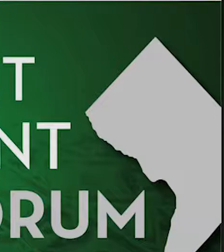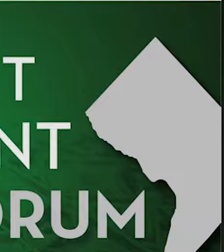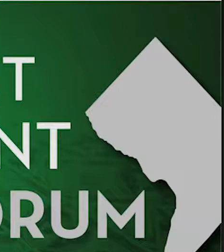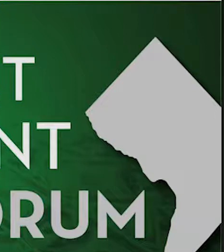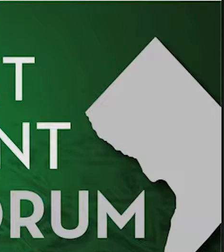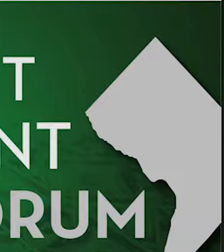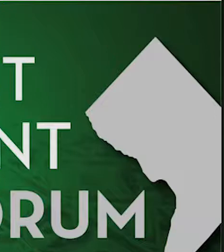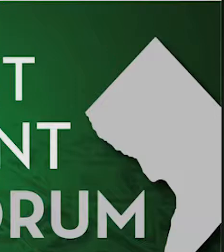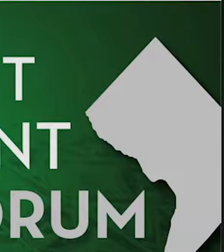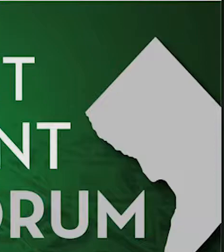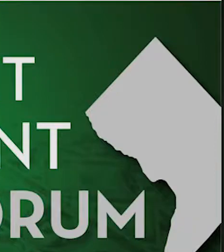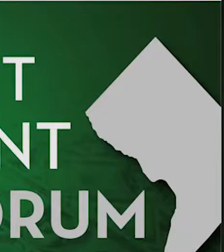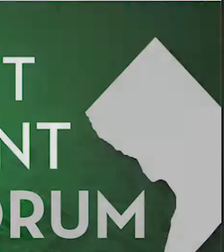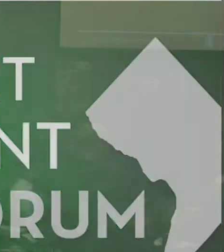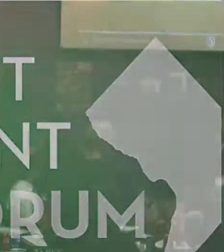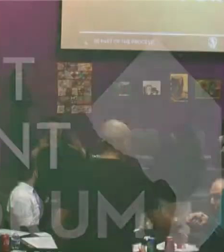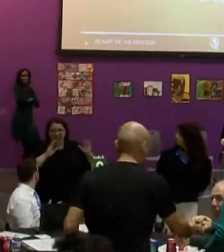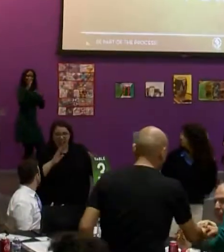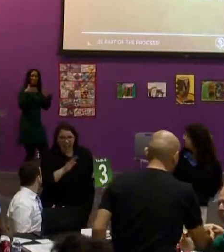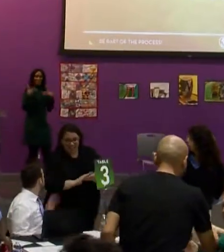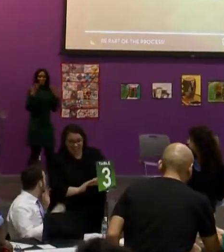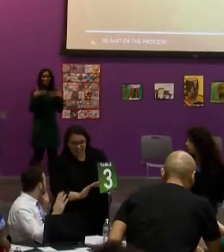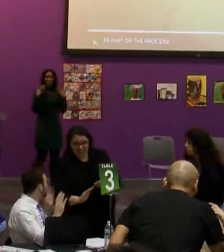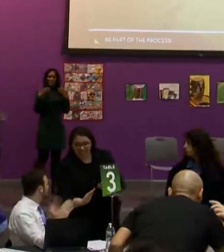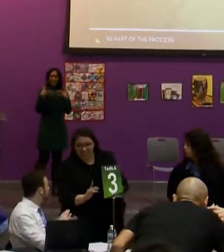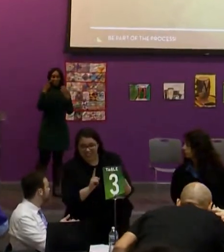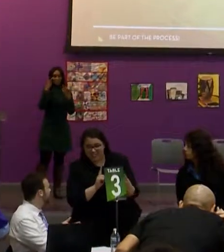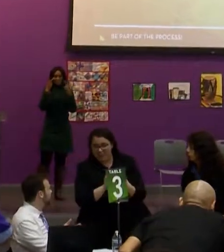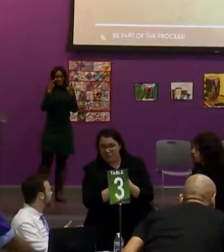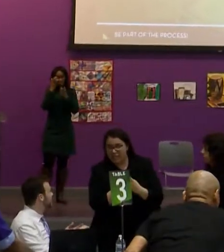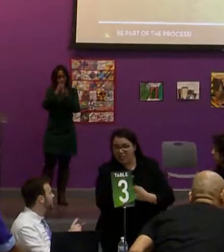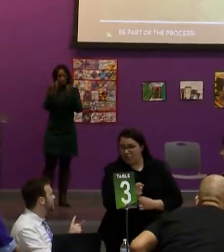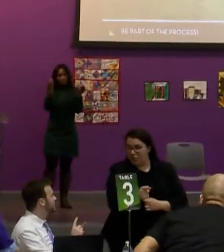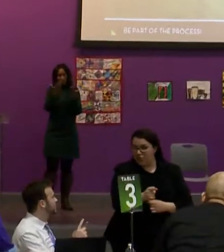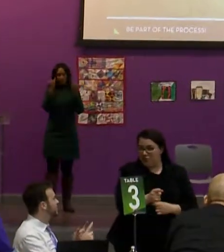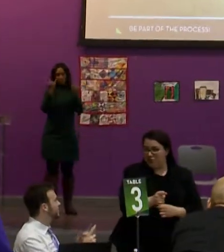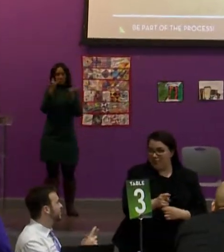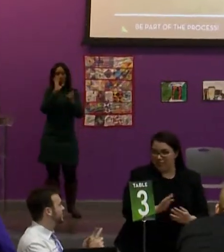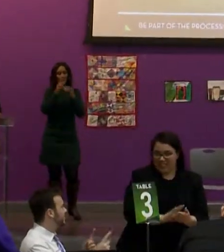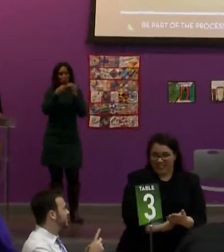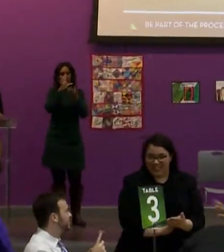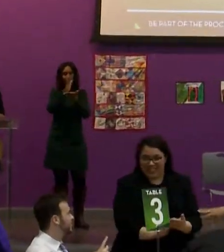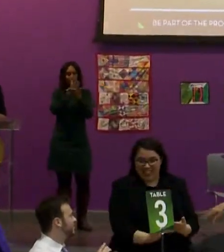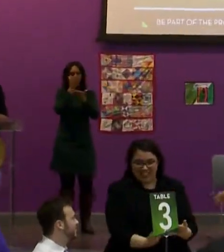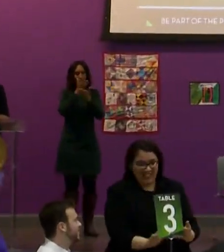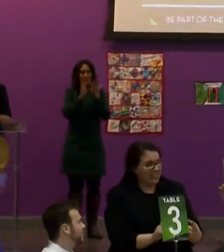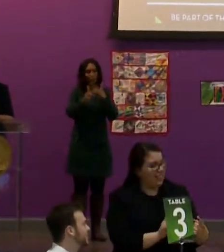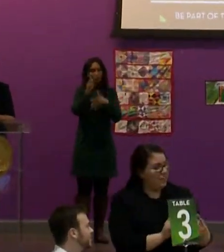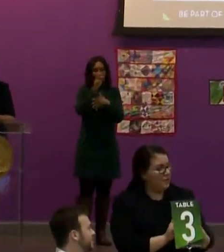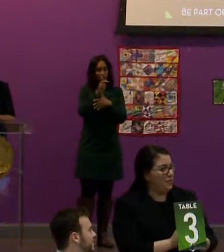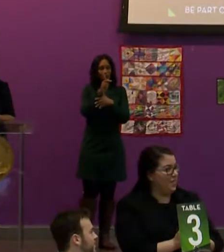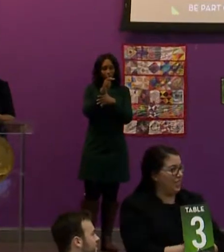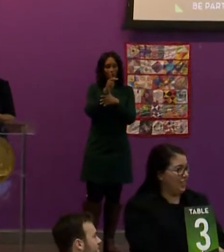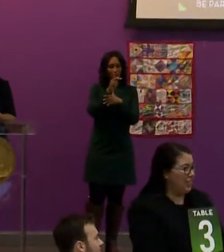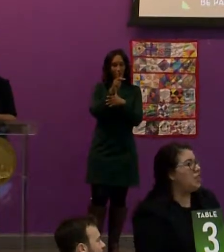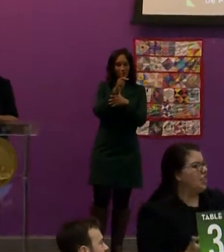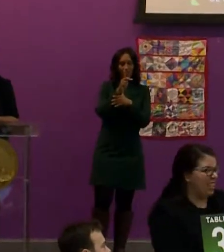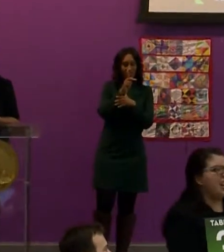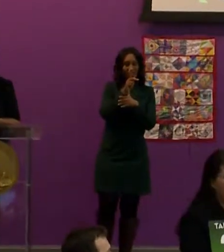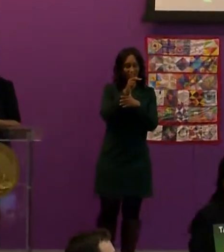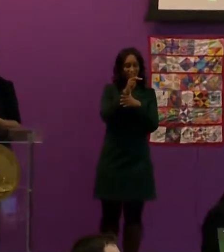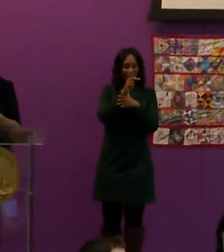so many friendly, happy, excited faces to be here to talk about their budget priorities and share their ideas with